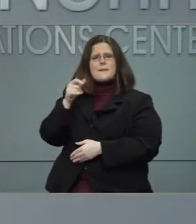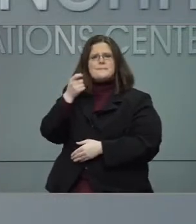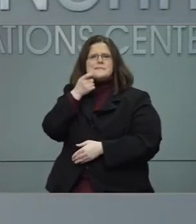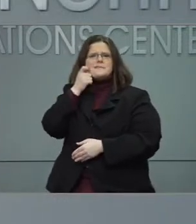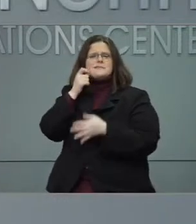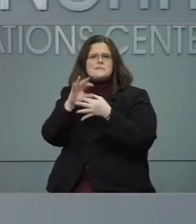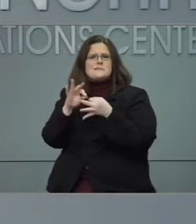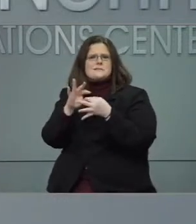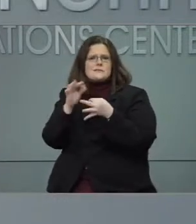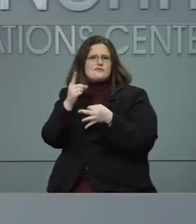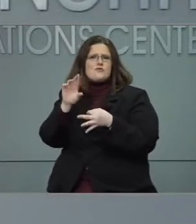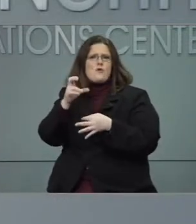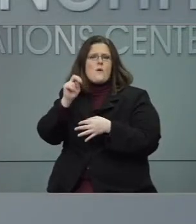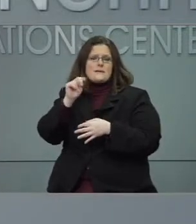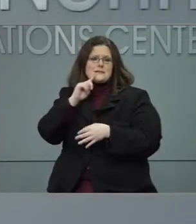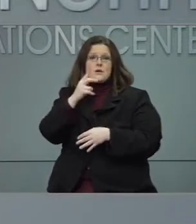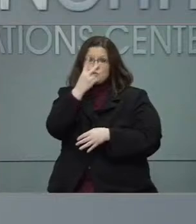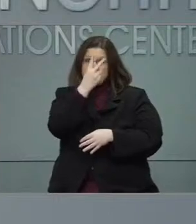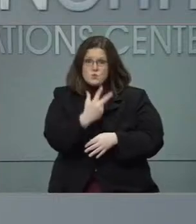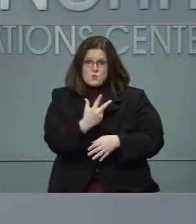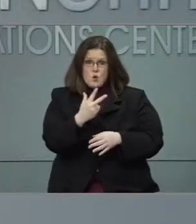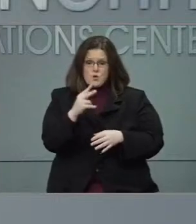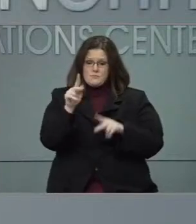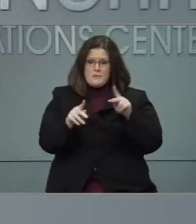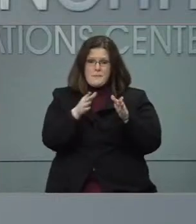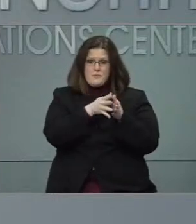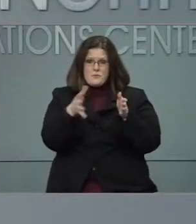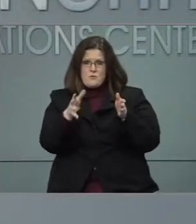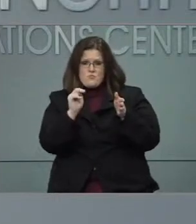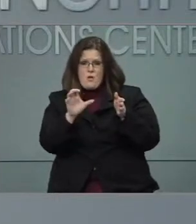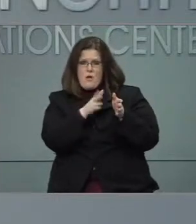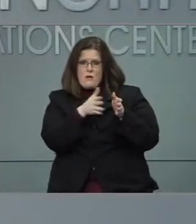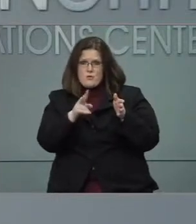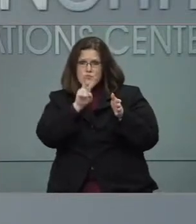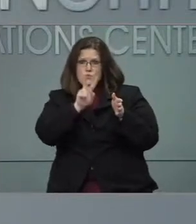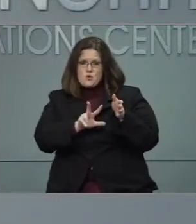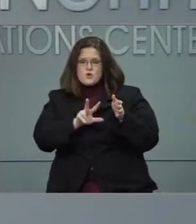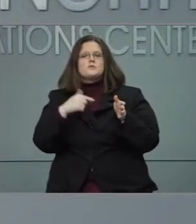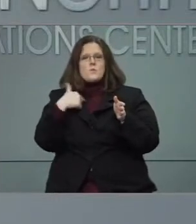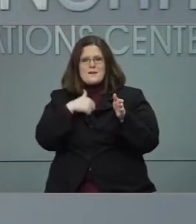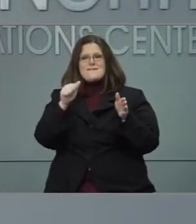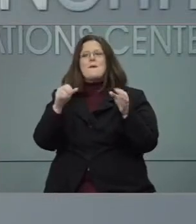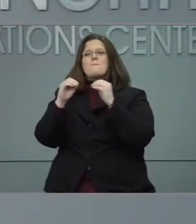with at least one dose. Once we get there, and if our trends are stable, we